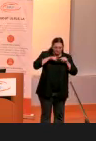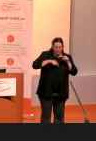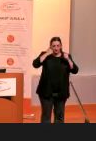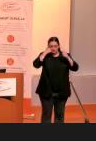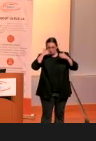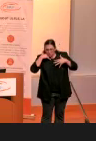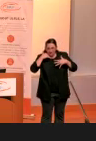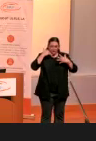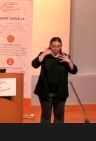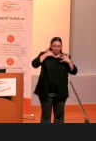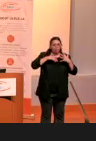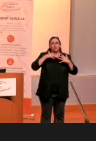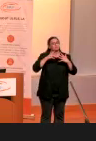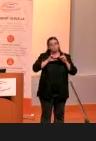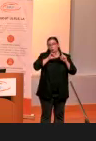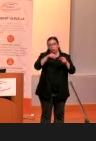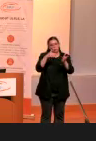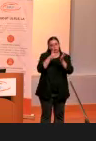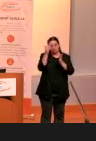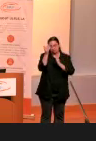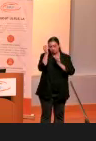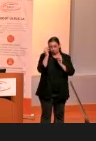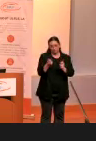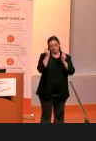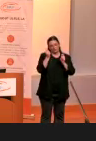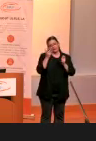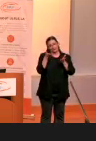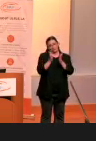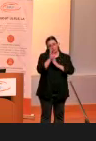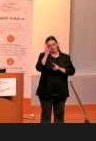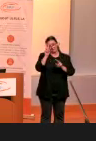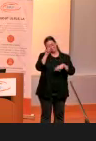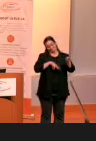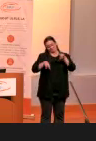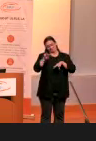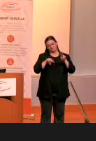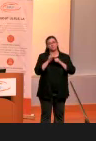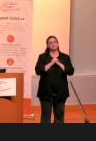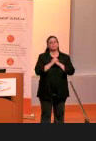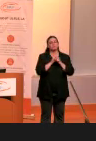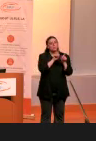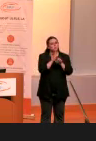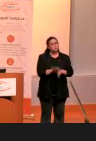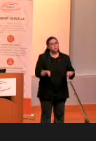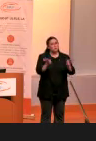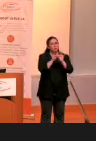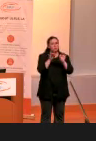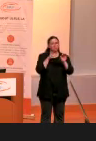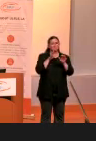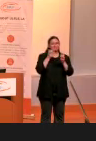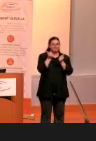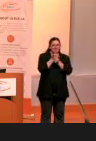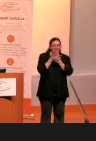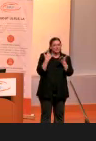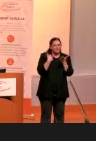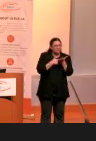sweating, definitely go in right away and get evaluated. And then, it's also important to, control all the things that